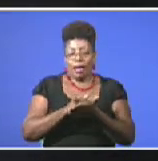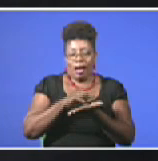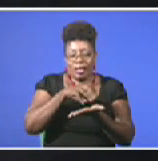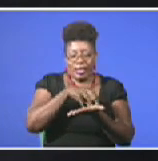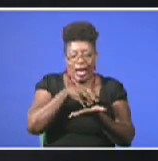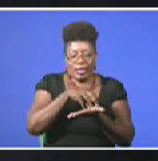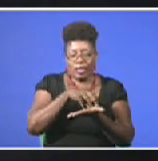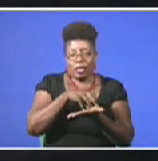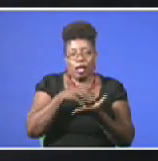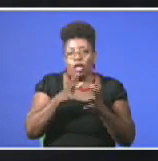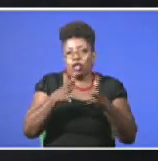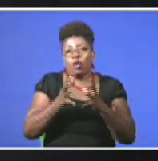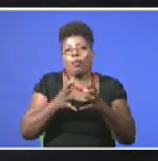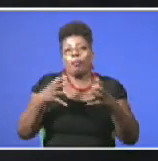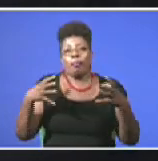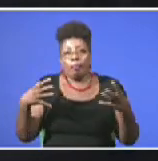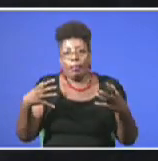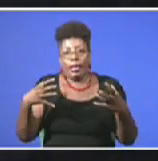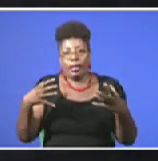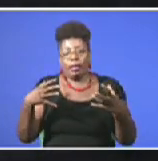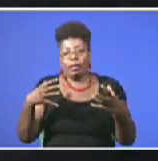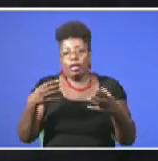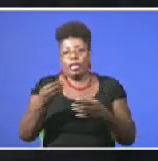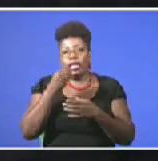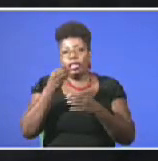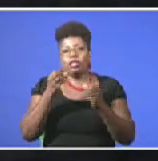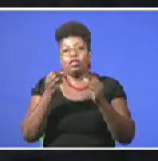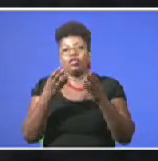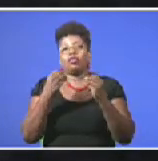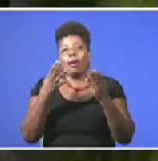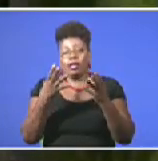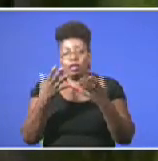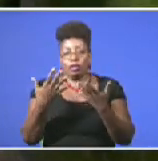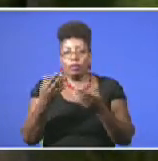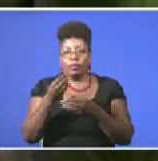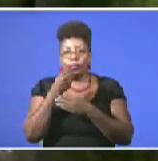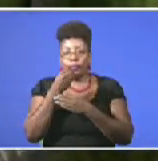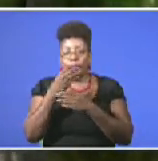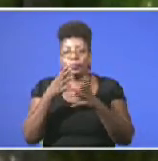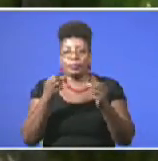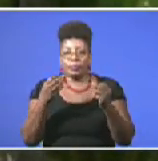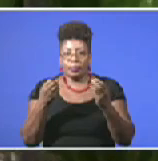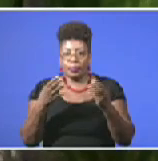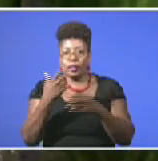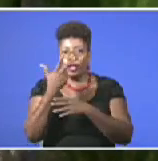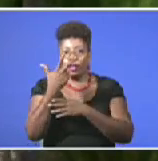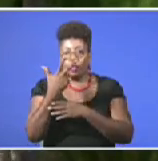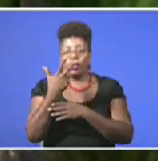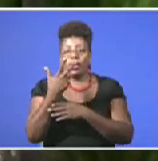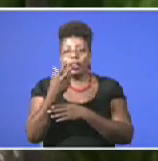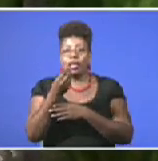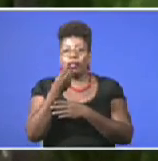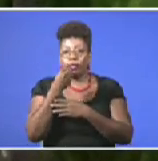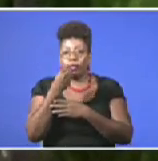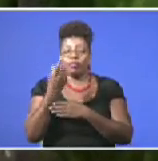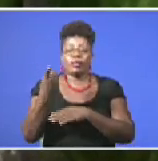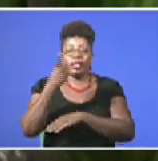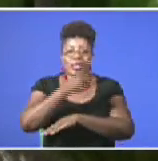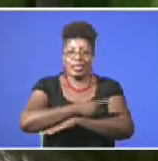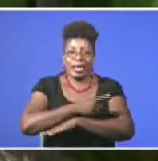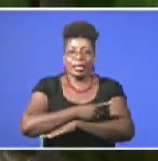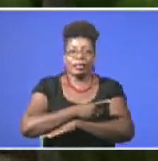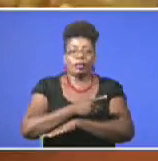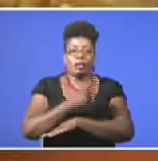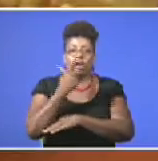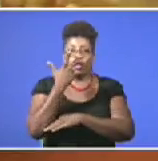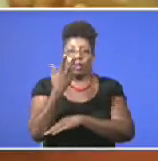are way too big. We're eating too frequently. So 3 meals a day is okay.